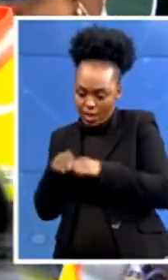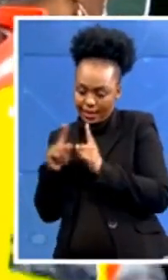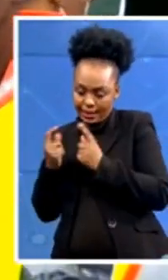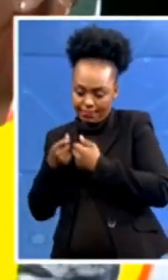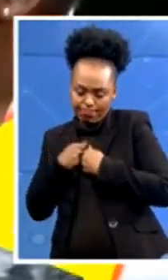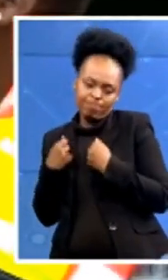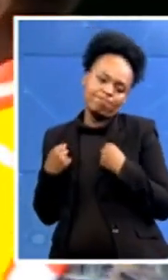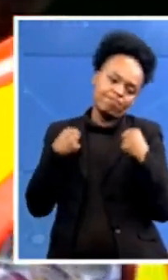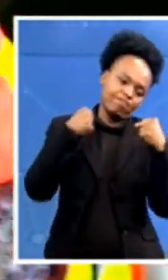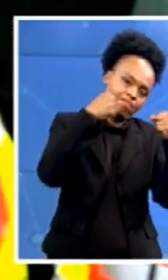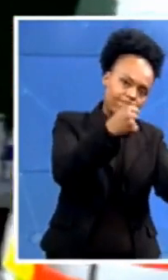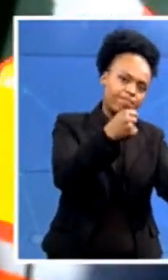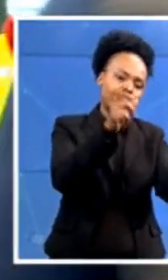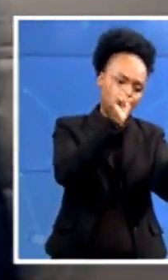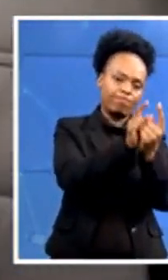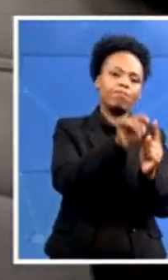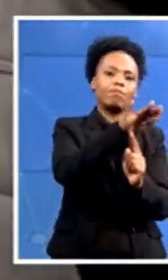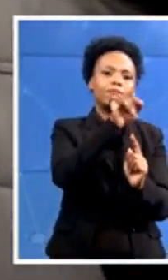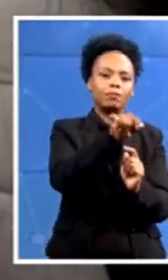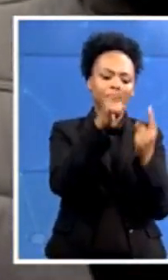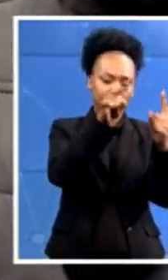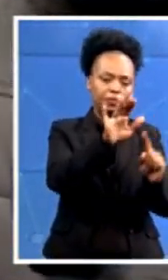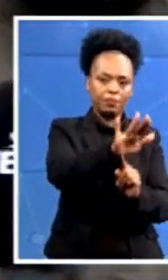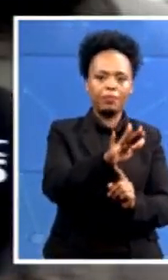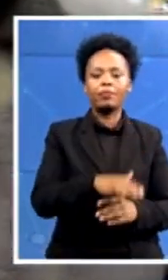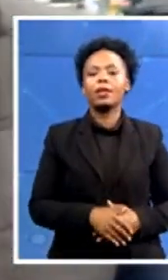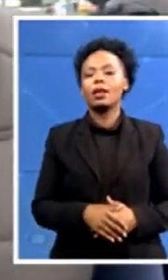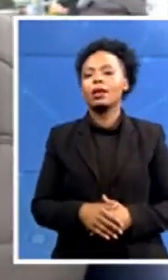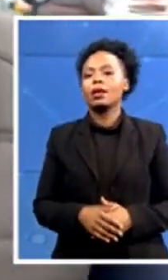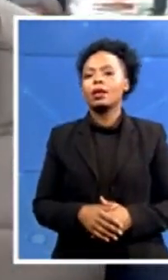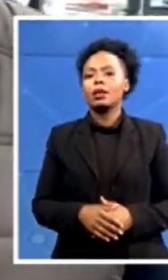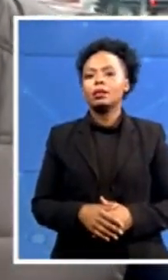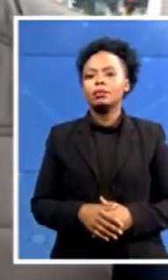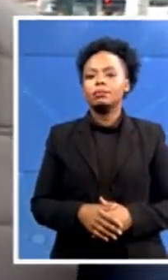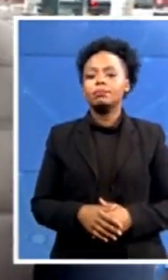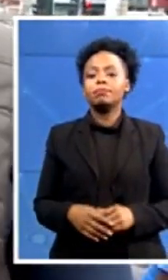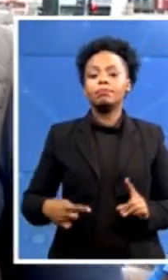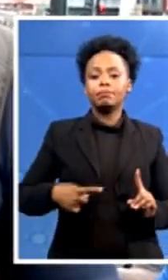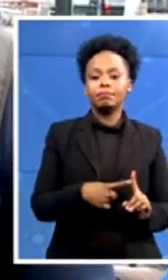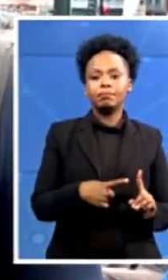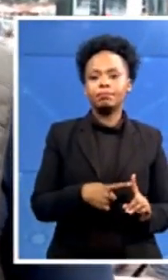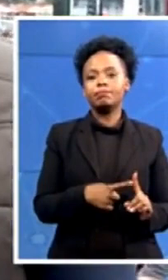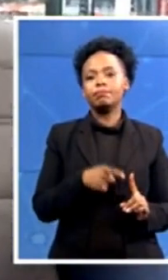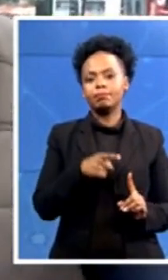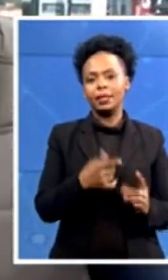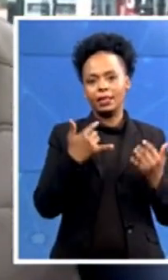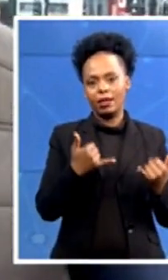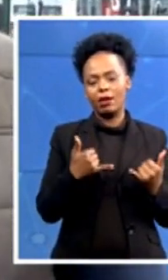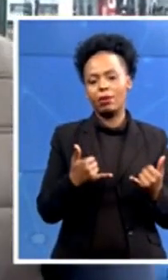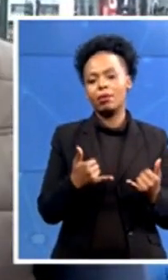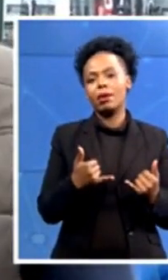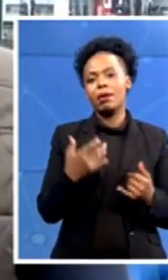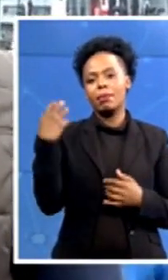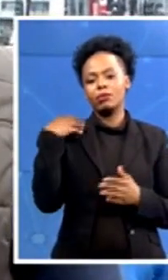much. There was the National Minister of Health visiting KwaZulu-Natal. He's still going to go to Glebelands to try